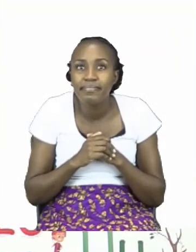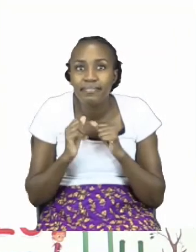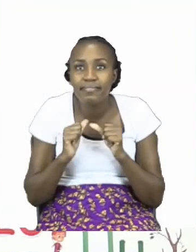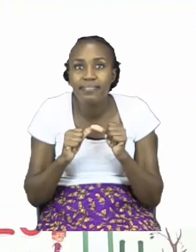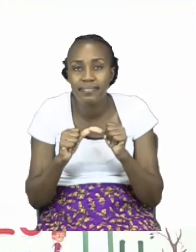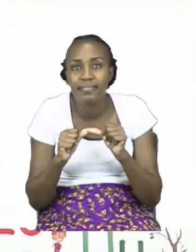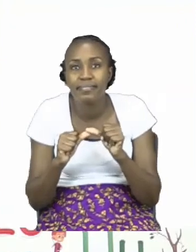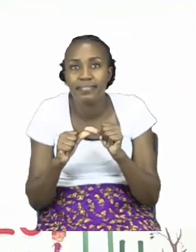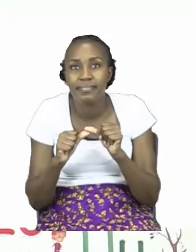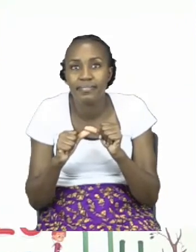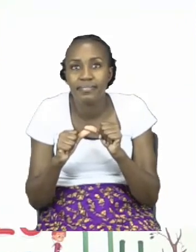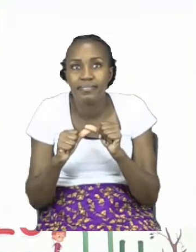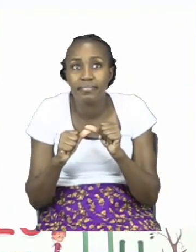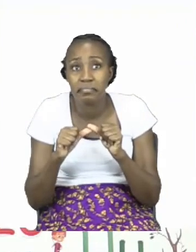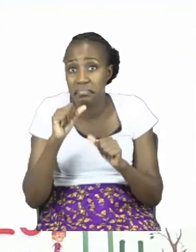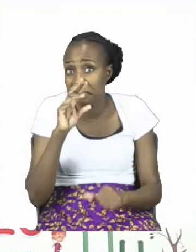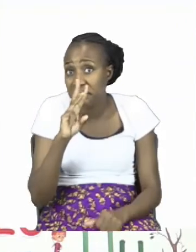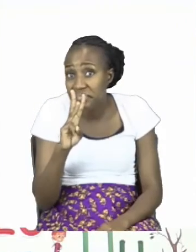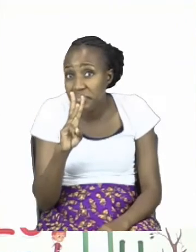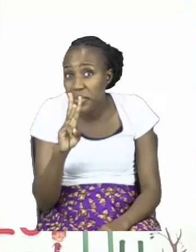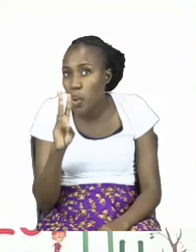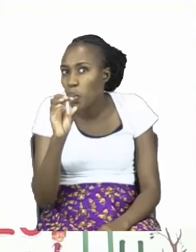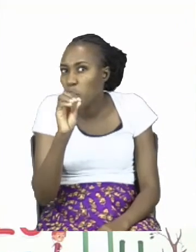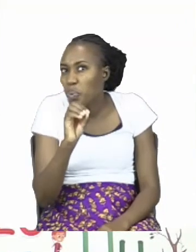on. Do we have a 3?